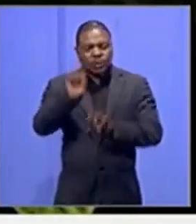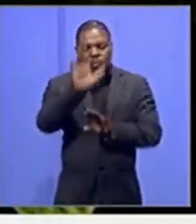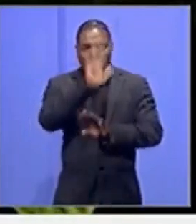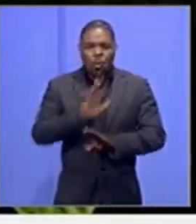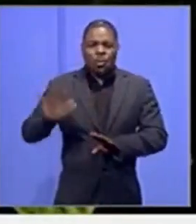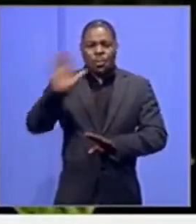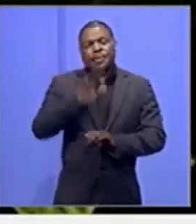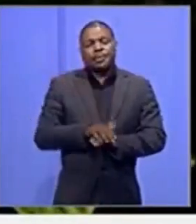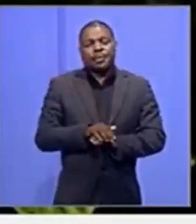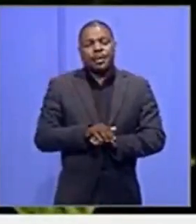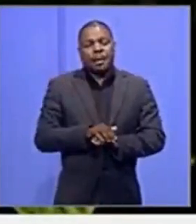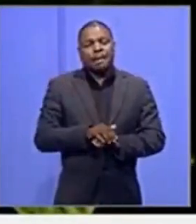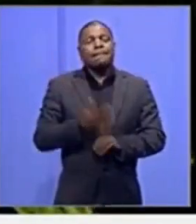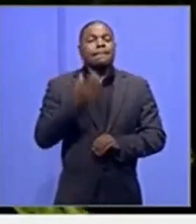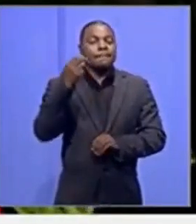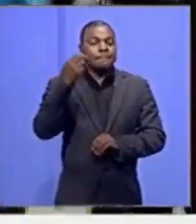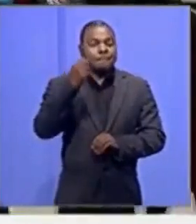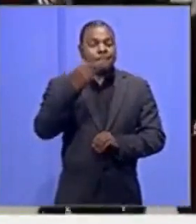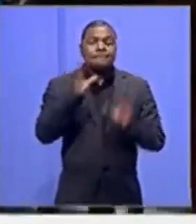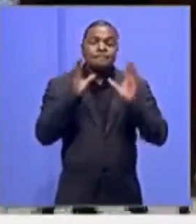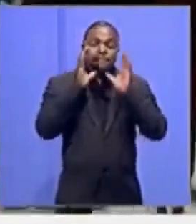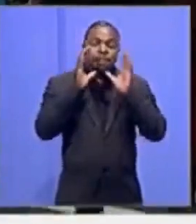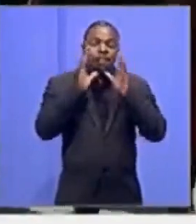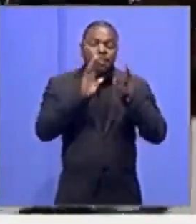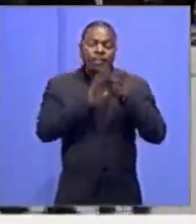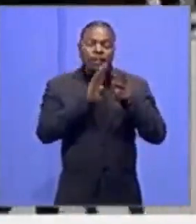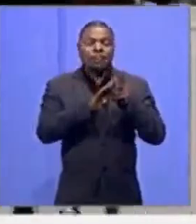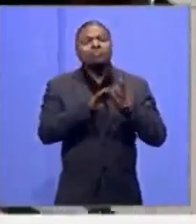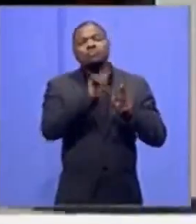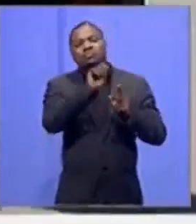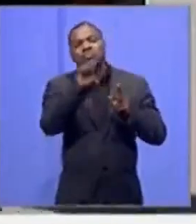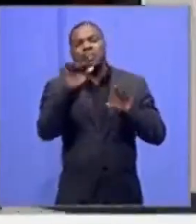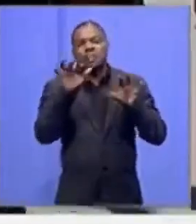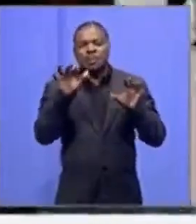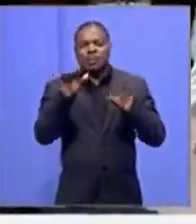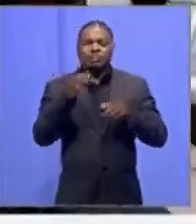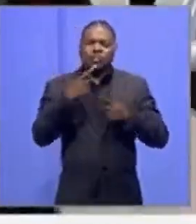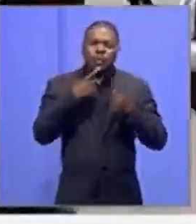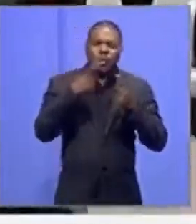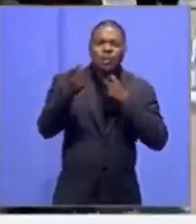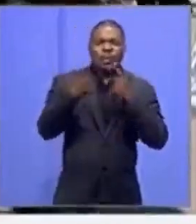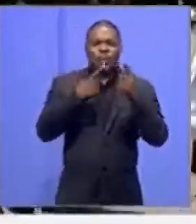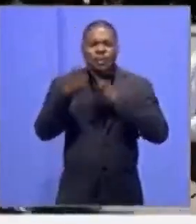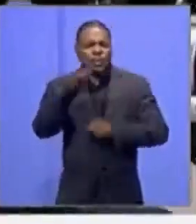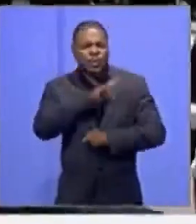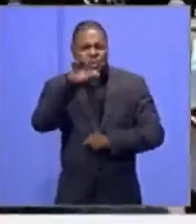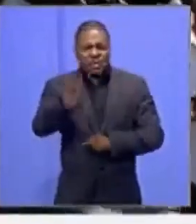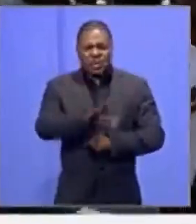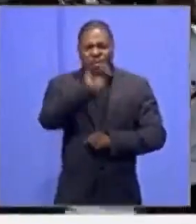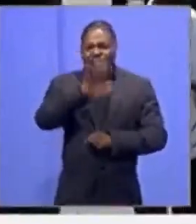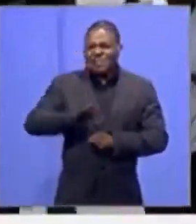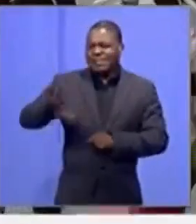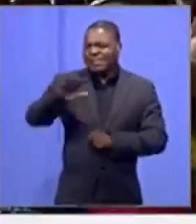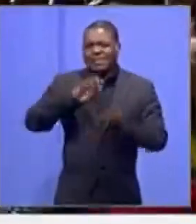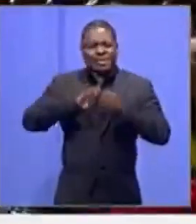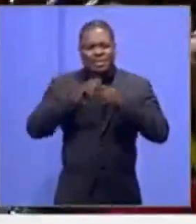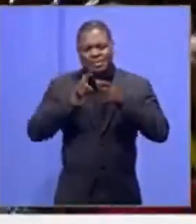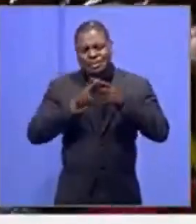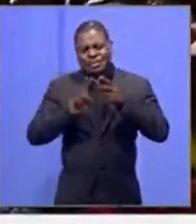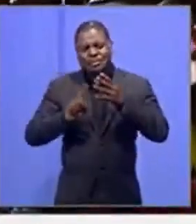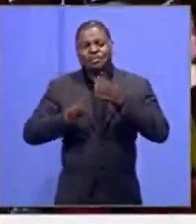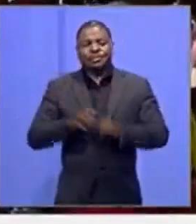motlalanaga. Malema le balatedi ba gagwe ba be ba ipelaetša kgatlhanong le maemo a bjale a renago mo nageng. Mokgatlo o